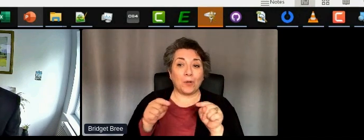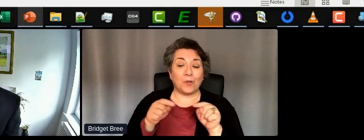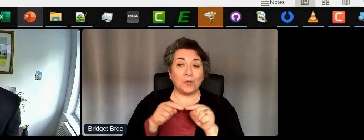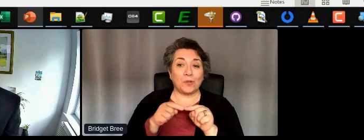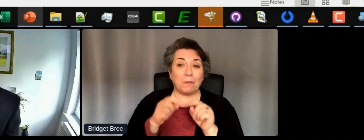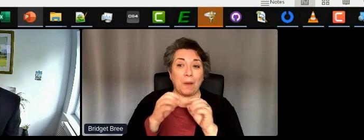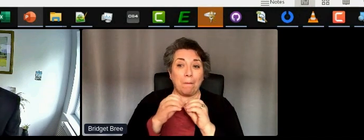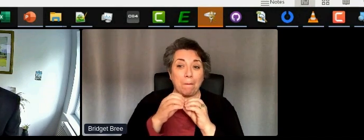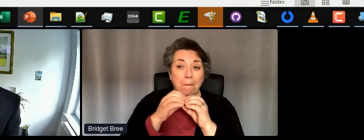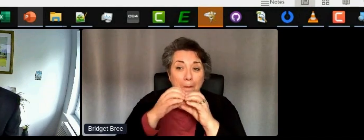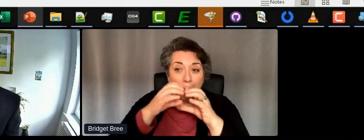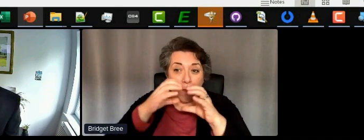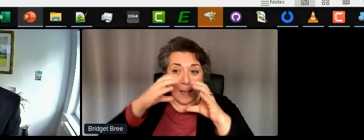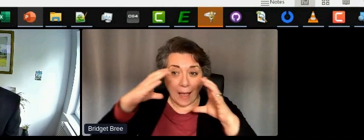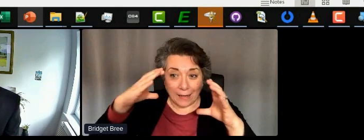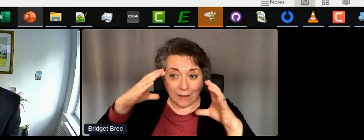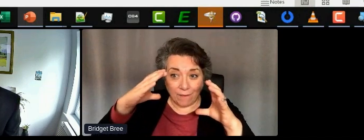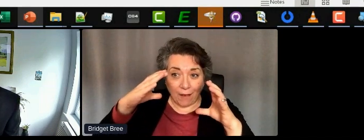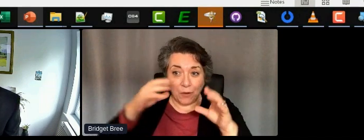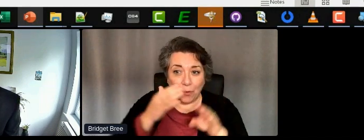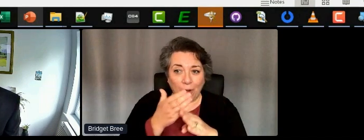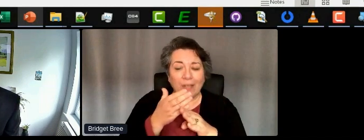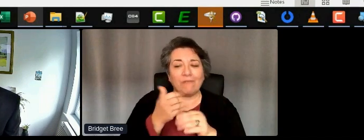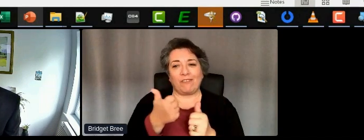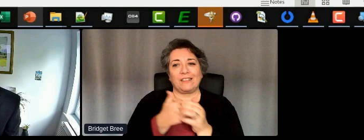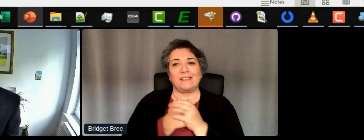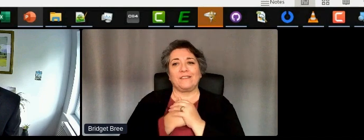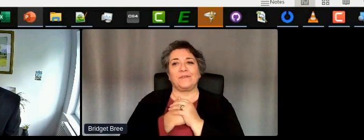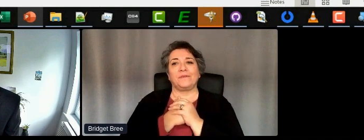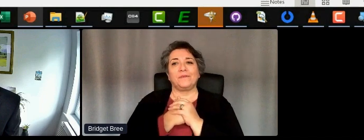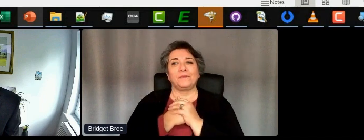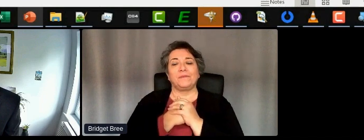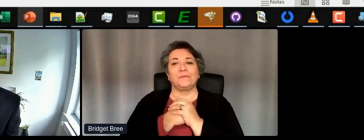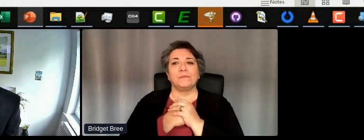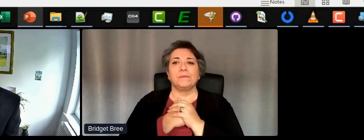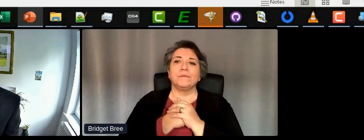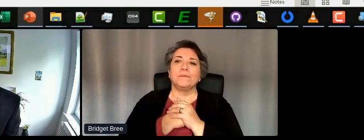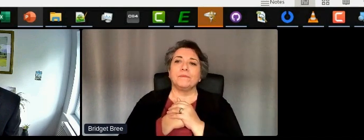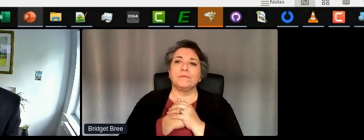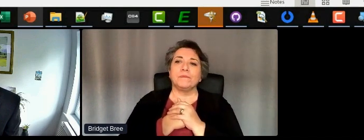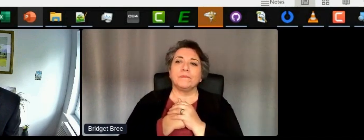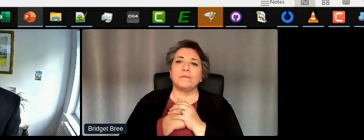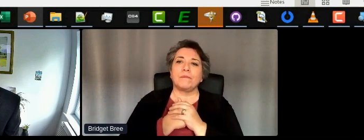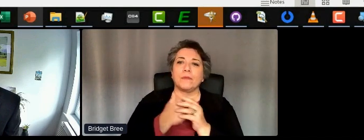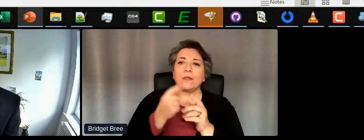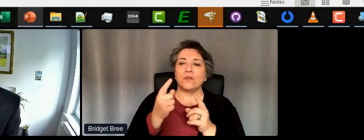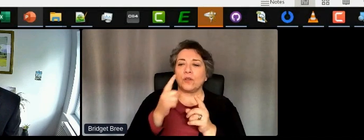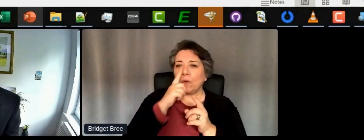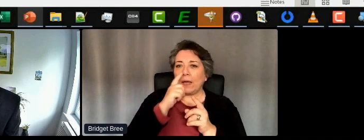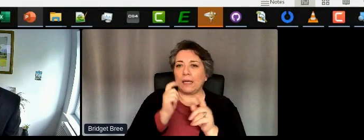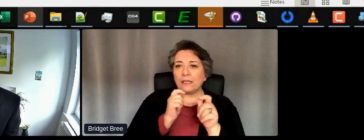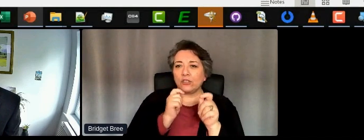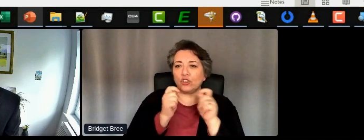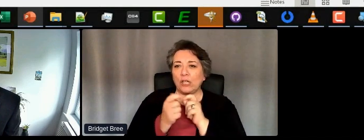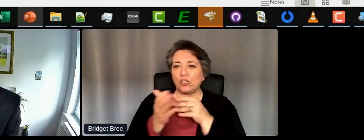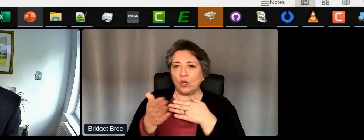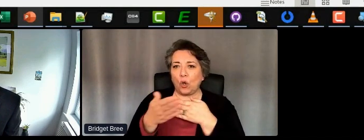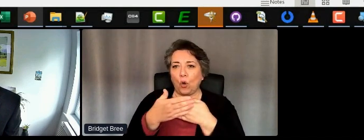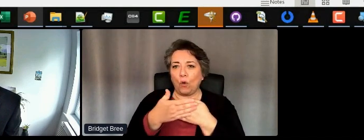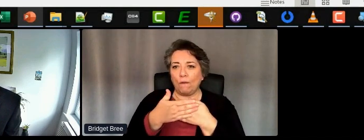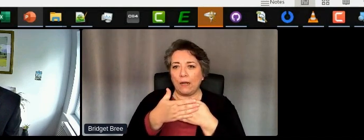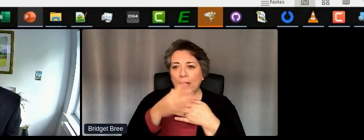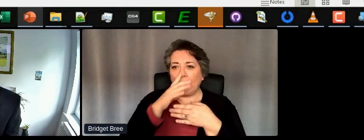magnifier has arrived. And if I were to change that overlay, if I can pick it up while I'm